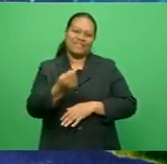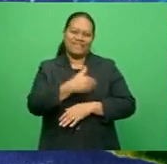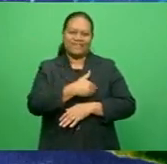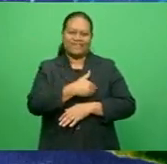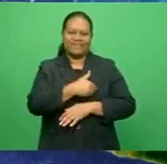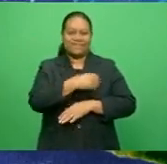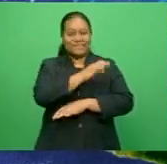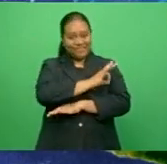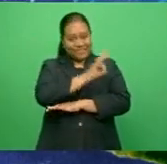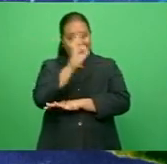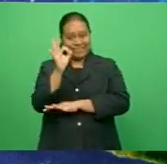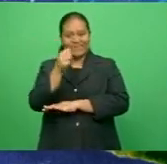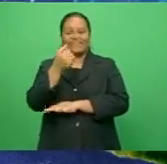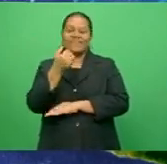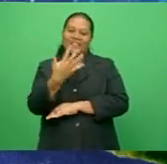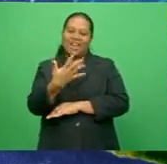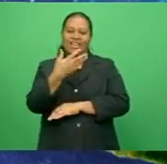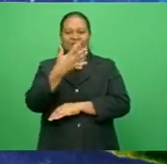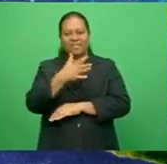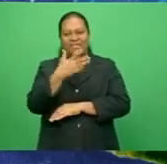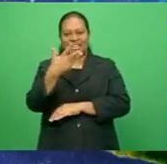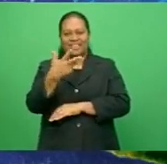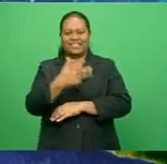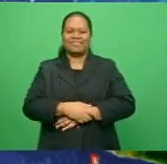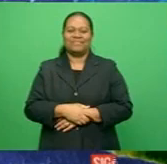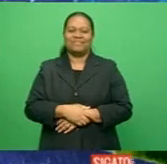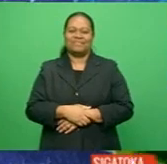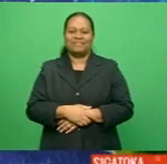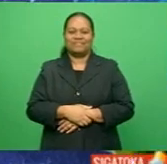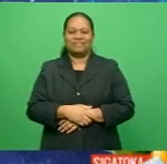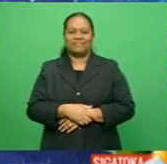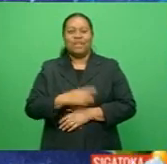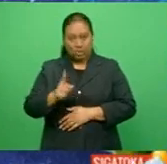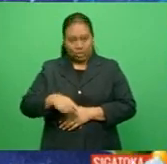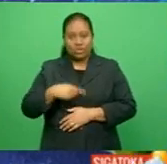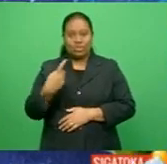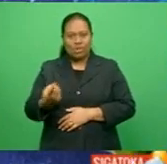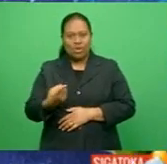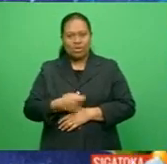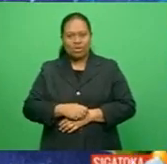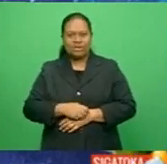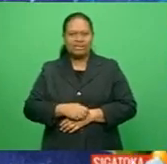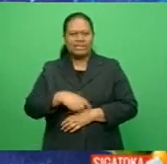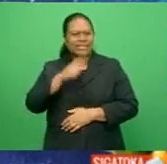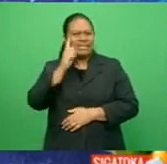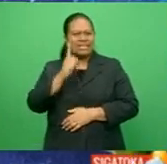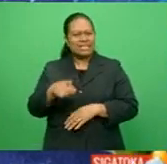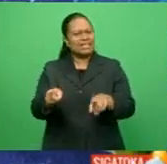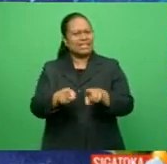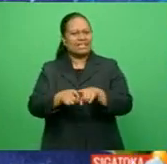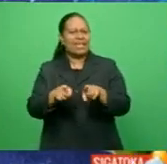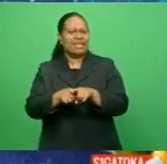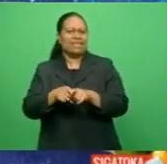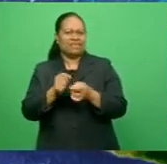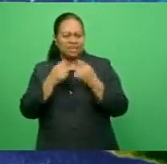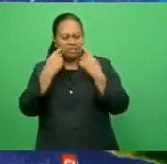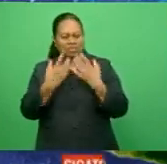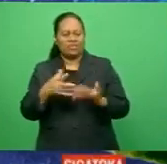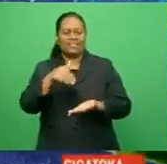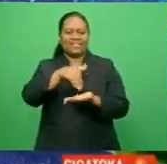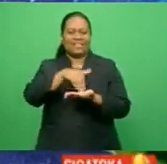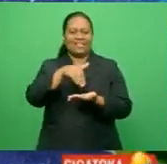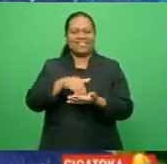morning. Sunrise is at 5:58. Now for tomorrow, expect similar conditions to prevail in most